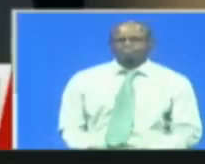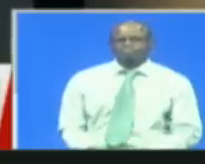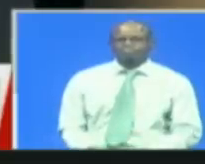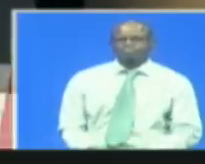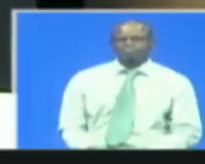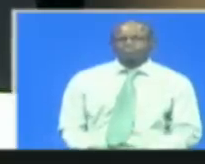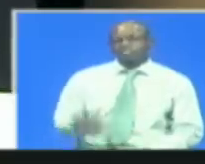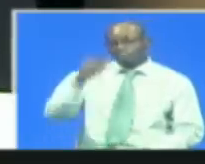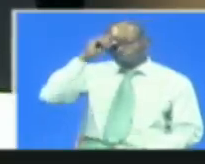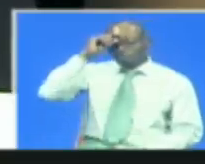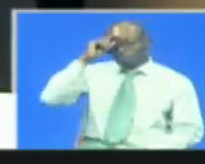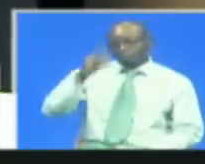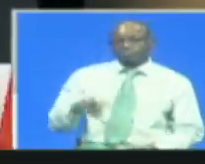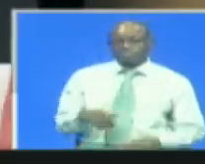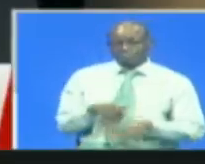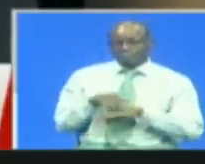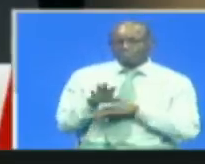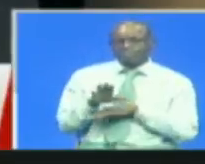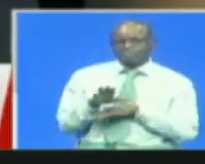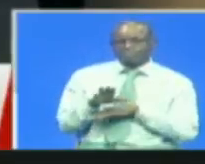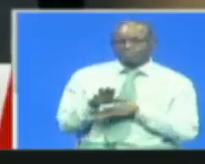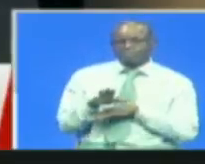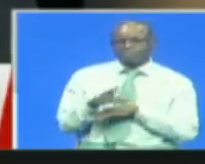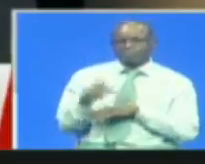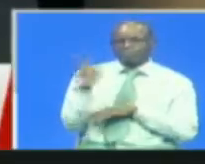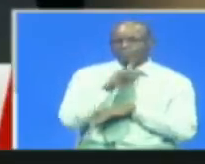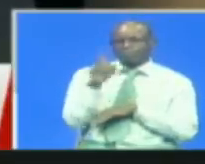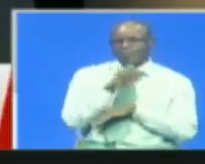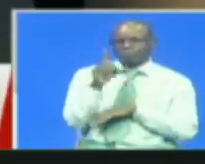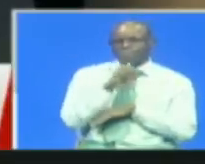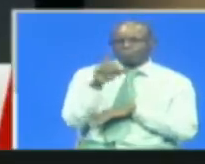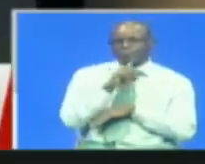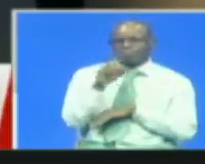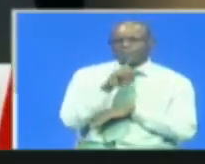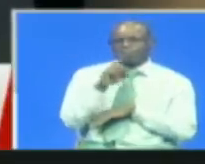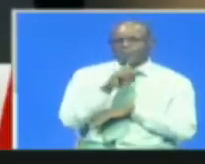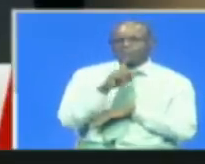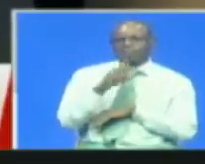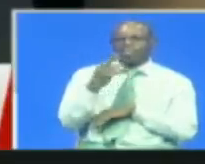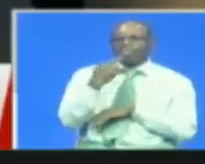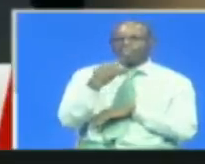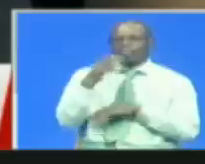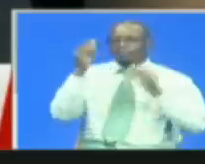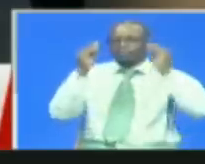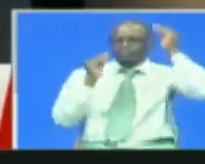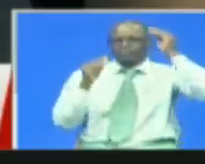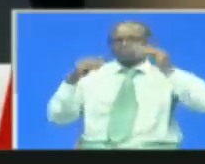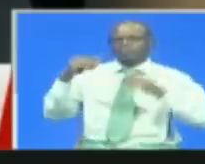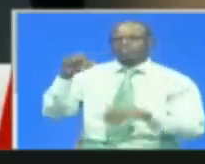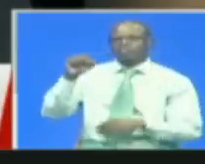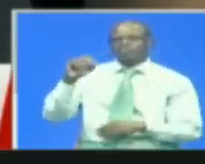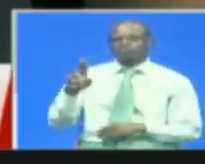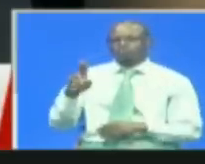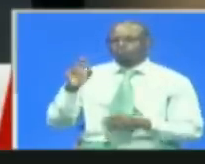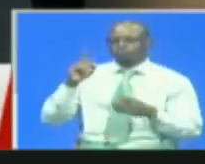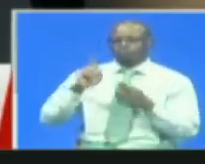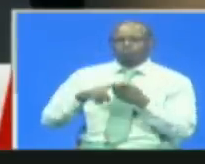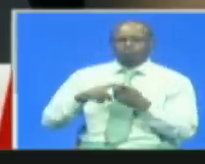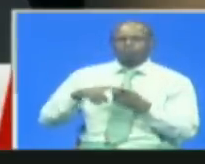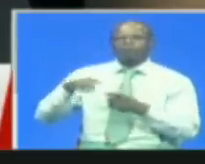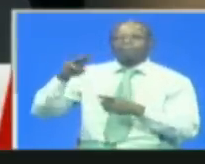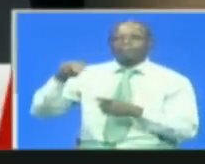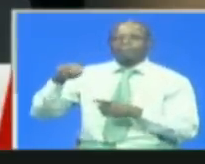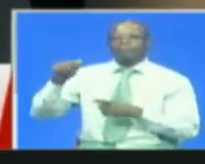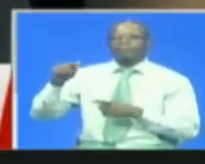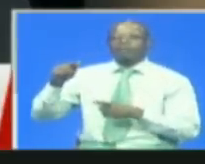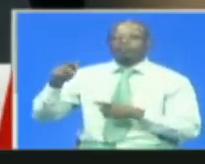The government has deployed the dreaded General Service Unit, or the GSU, to Matungu constituency in Kakamega County